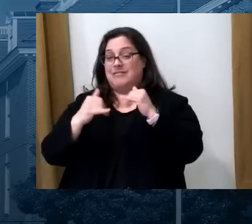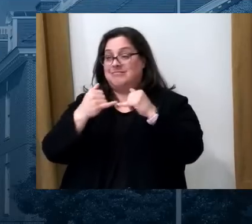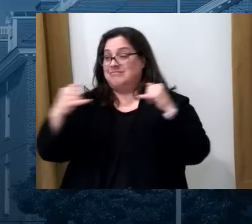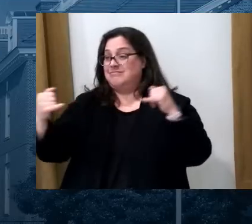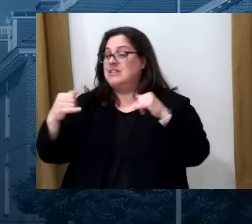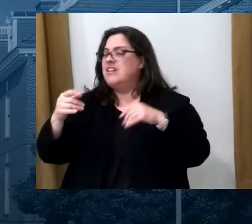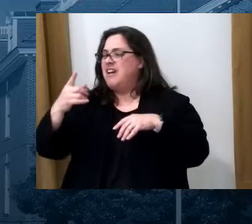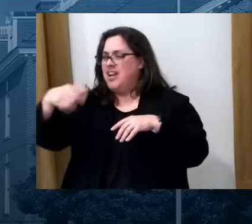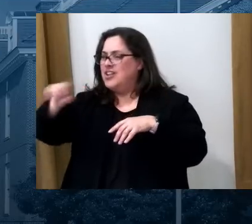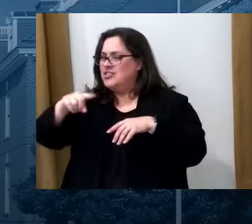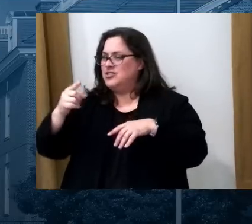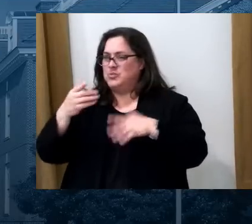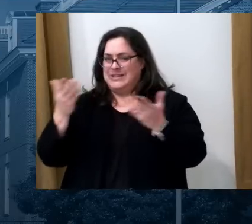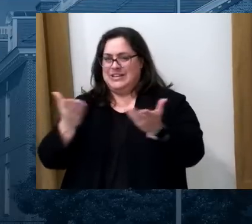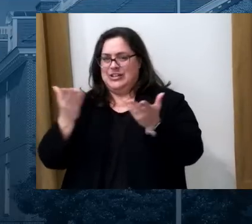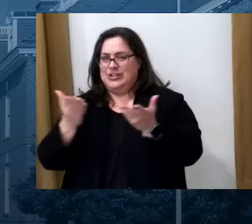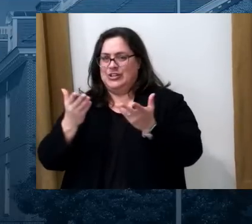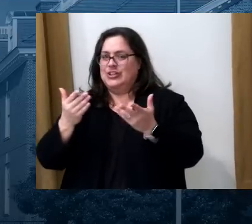that's here in this room,